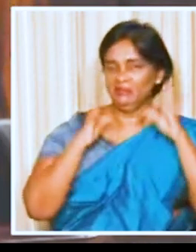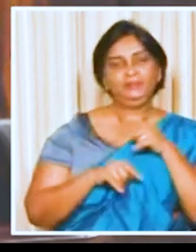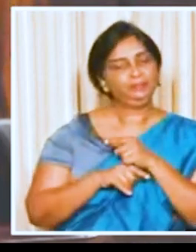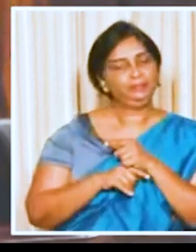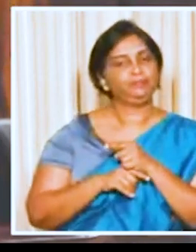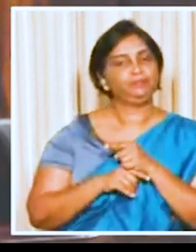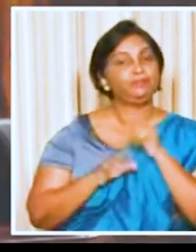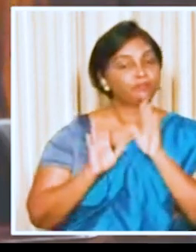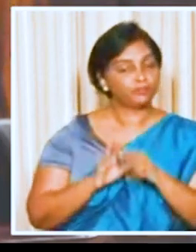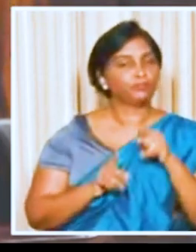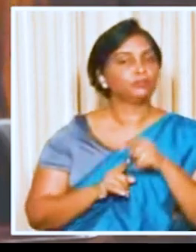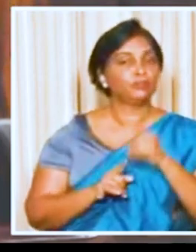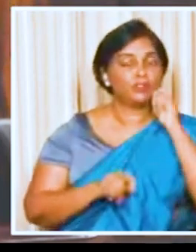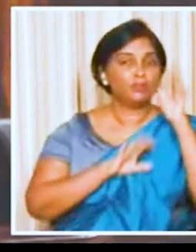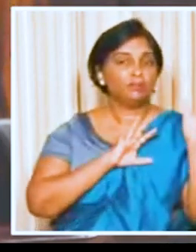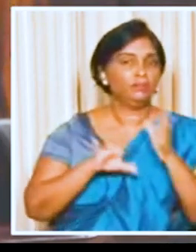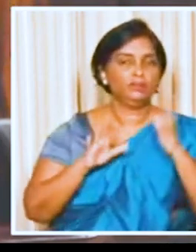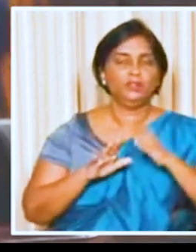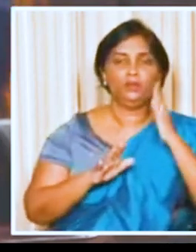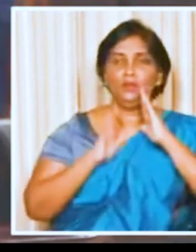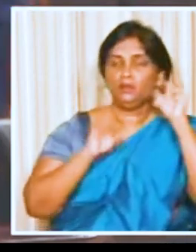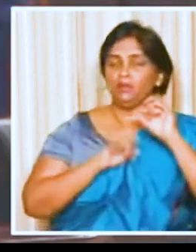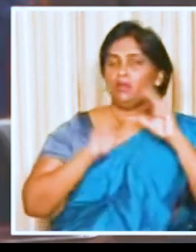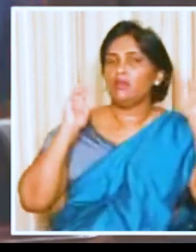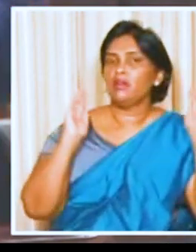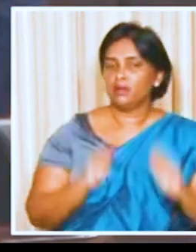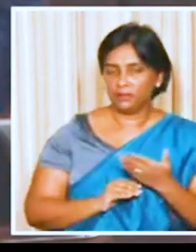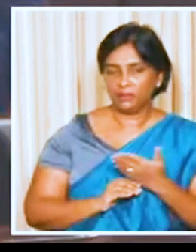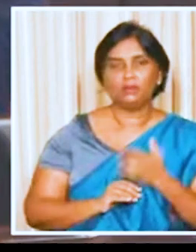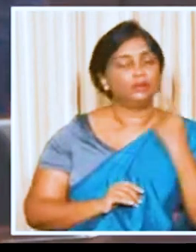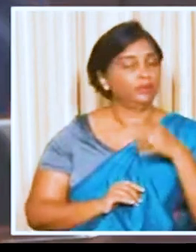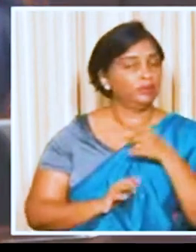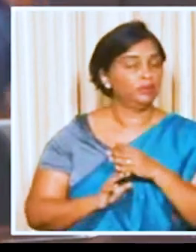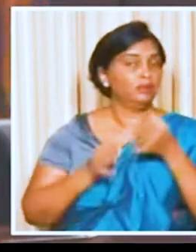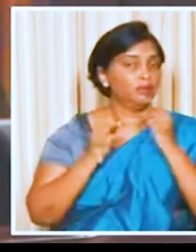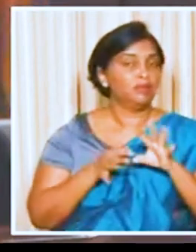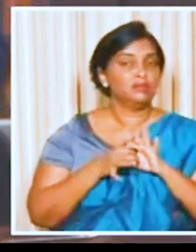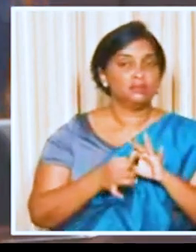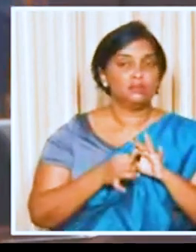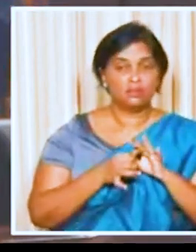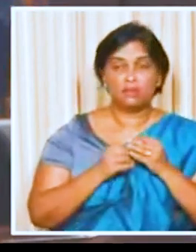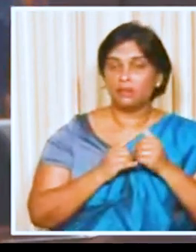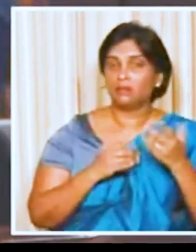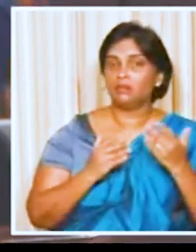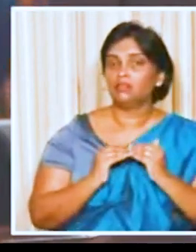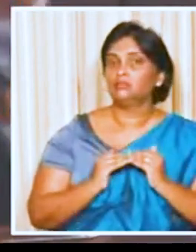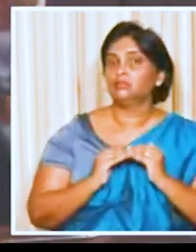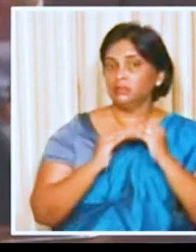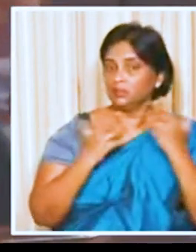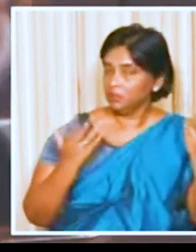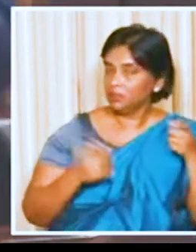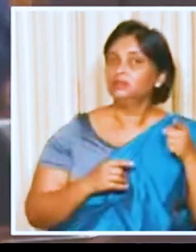less. So I think without the connectivity, without improving the connectivity, I don't think we will have tourists coming